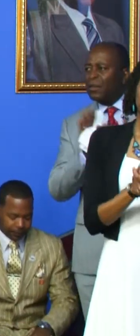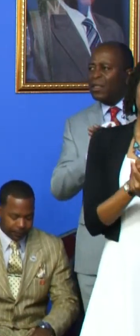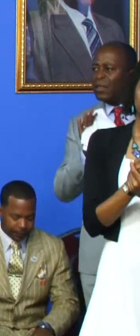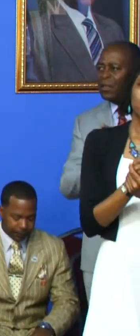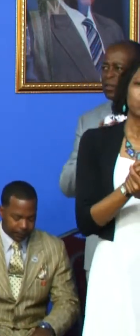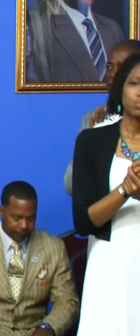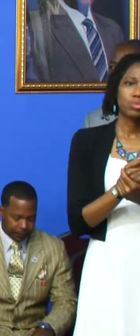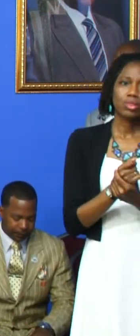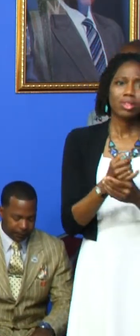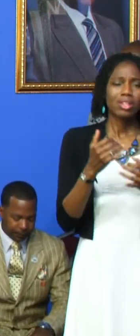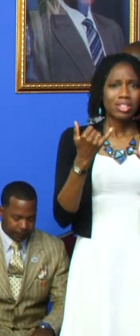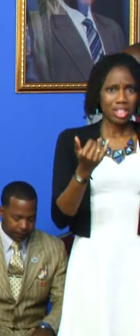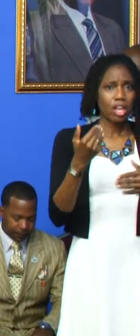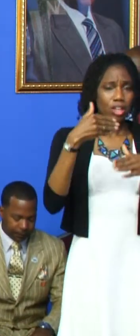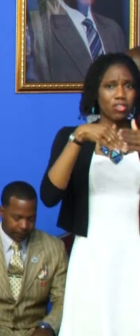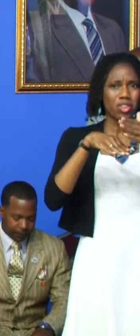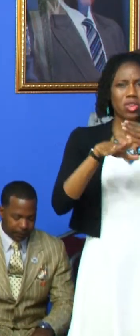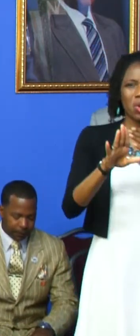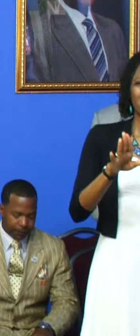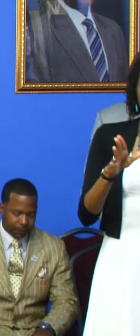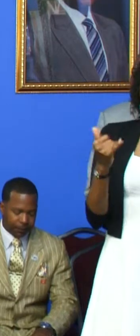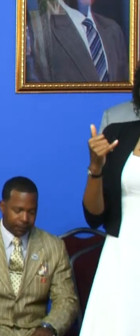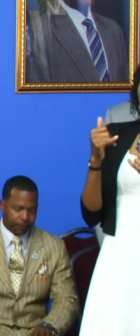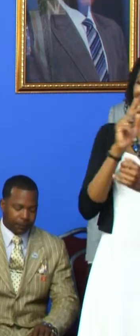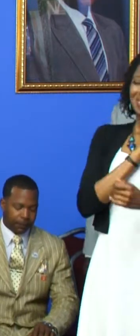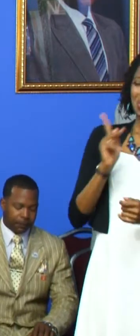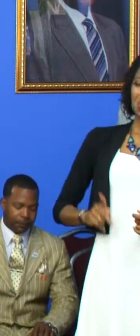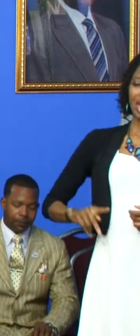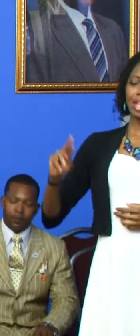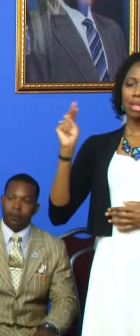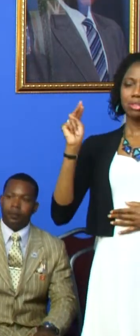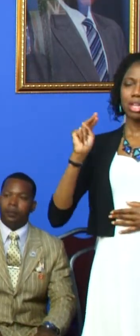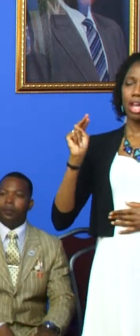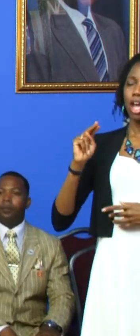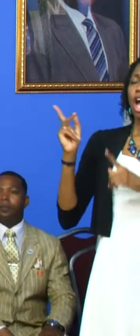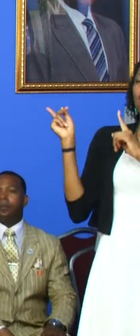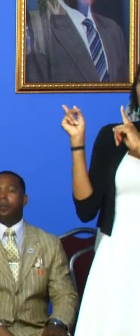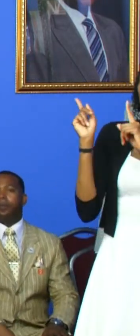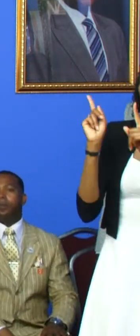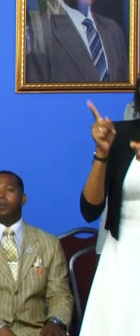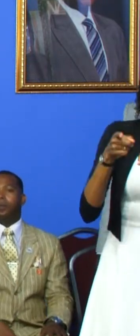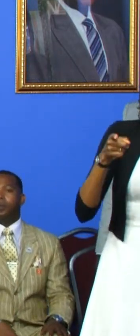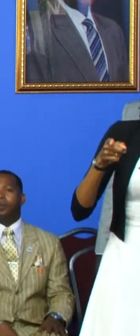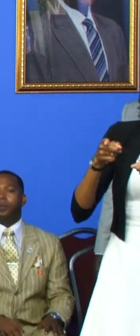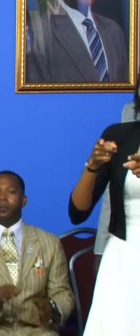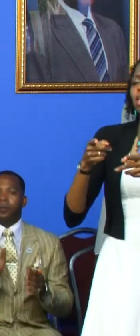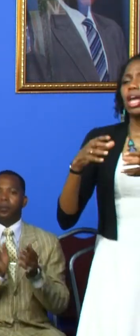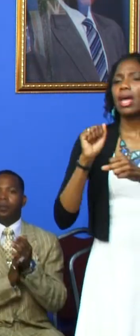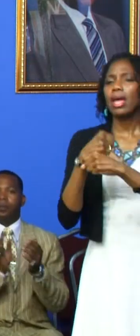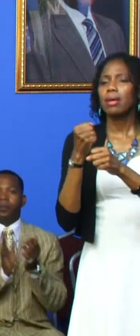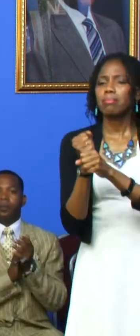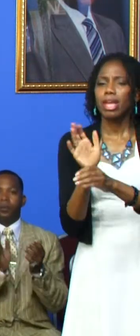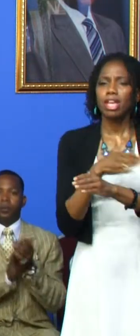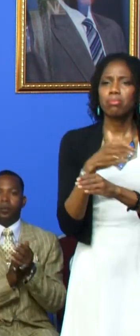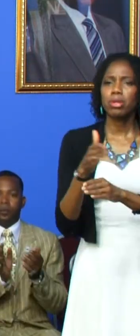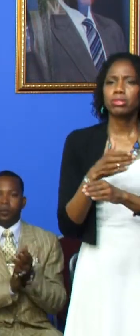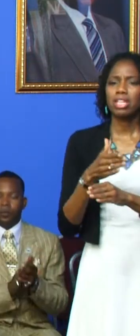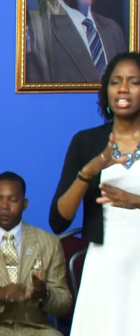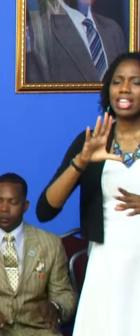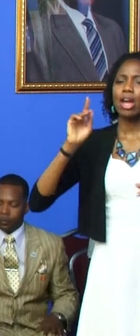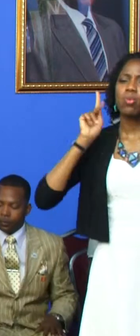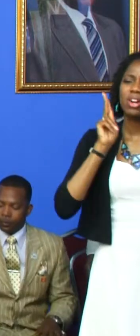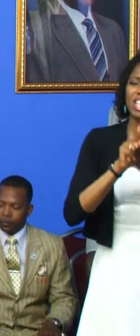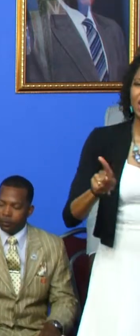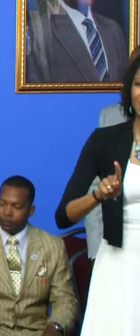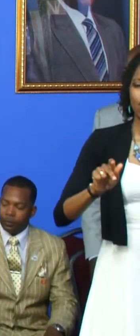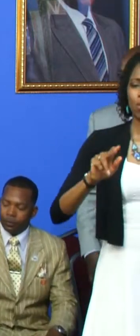gods. Go in the studio and make me some music that'll beat down their self-respect. Go in the studio and